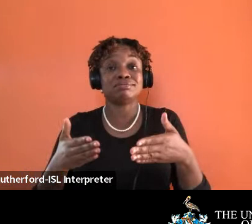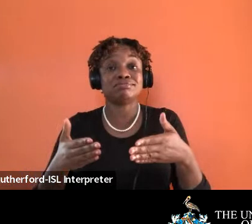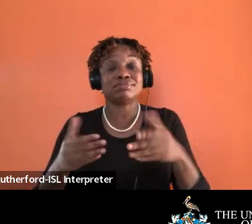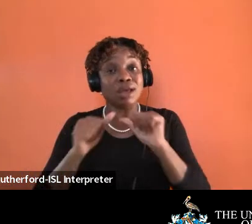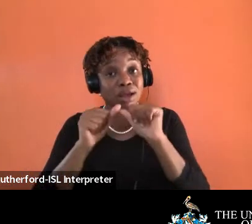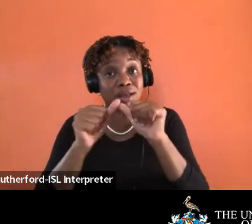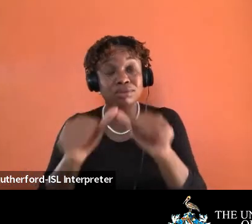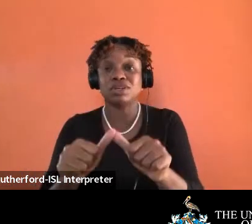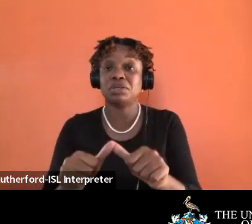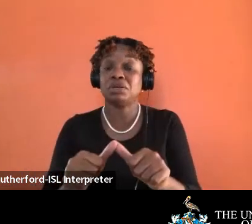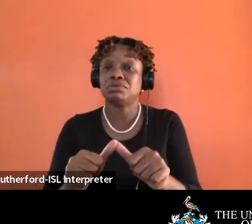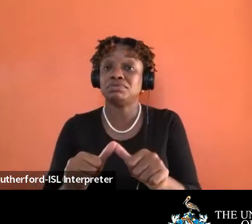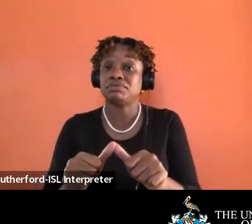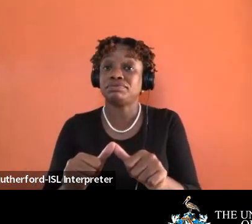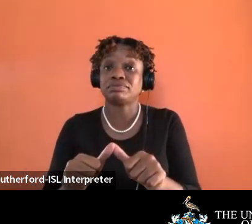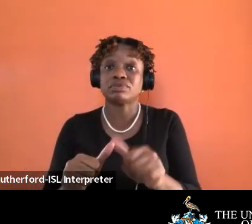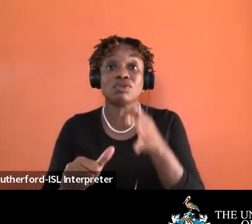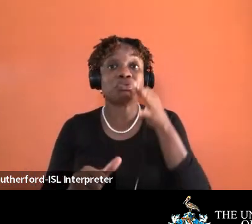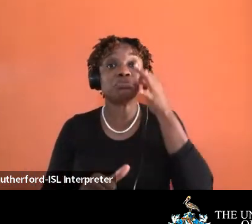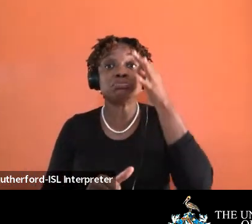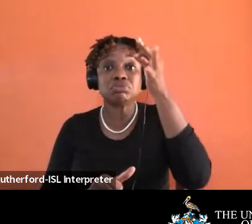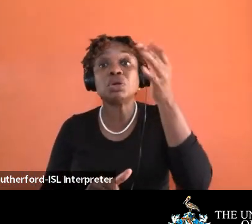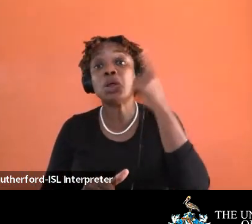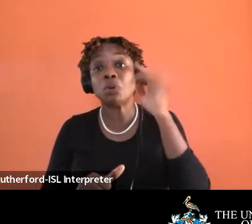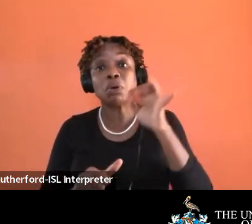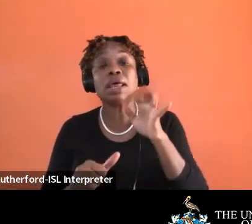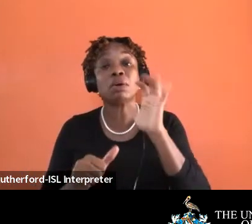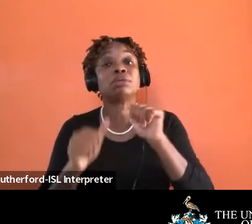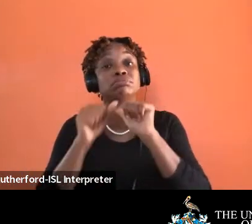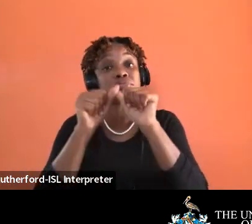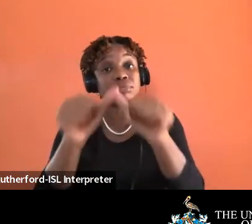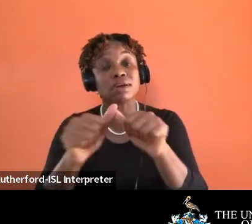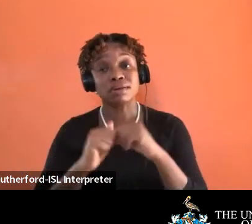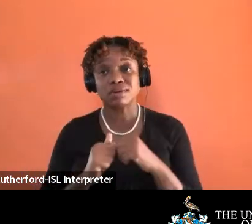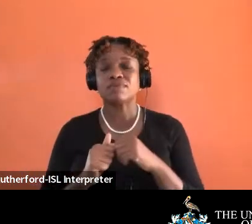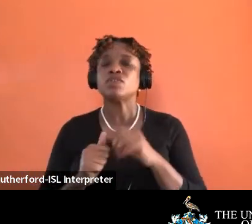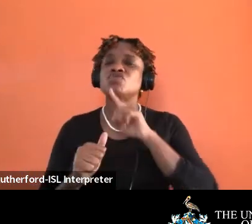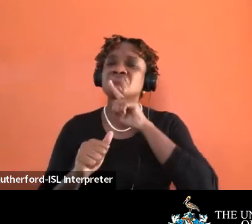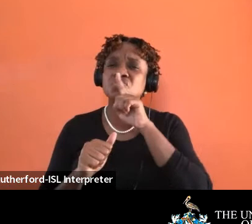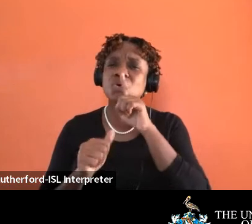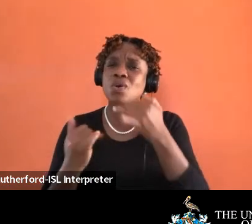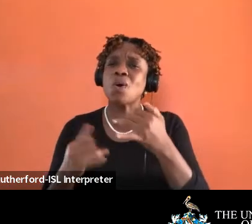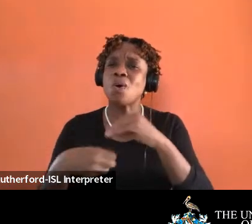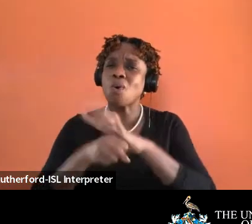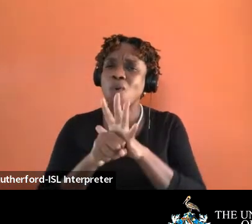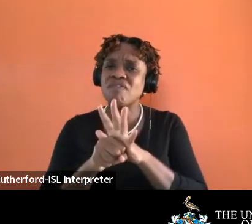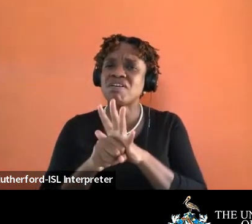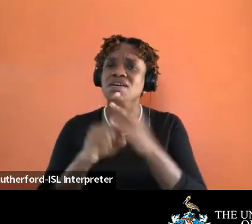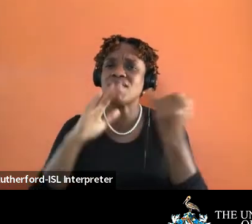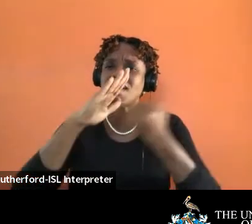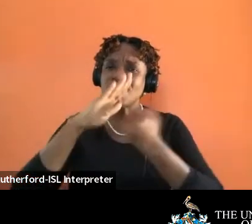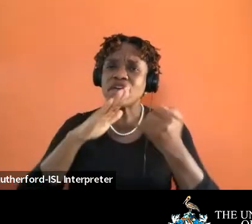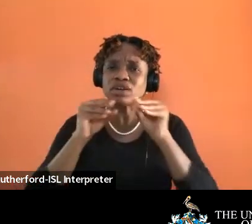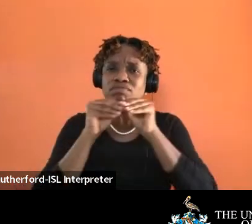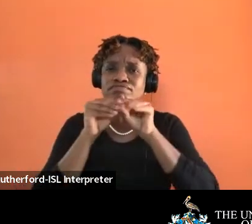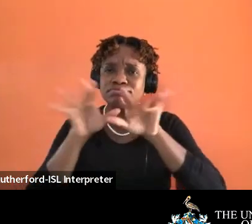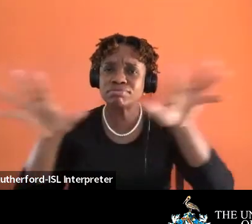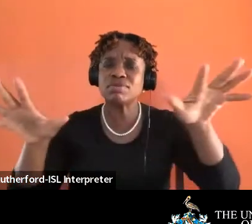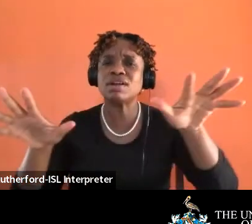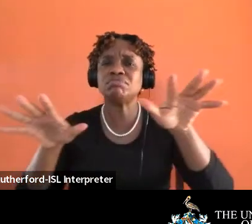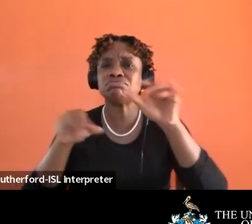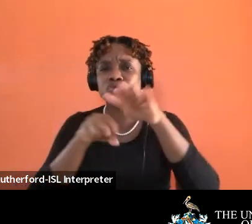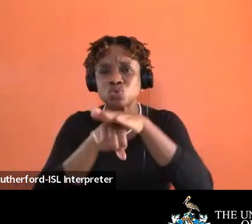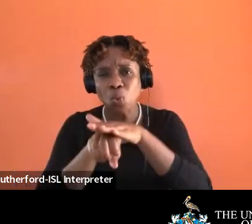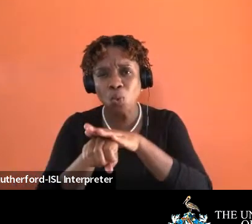while. And although things have kind of slowed in terms of the infections and hospitalization,